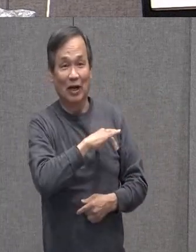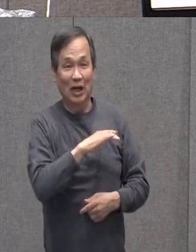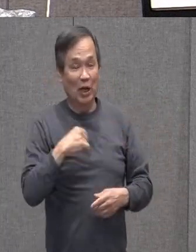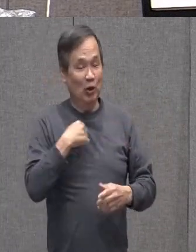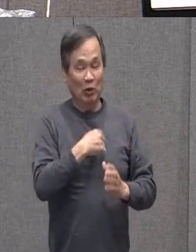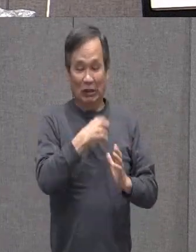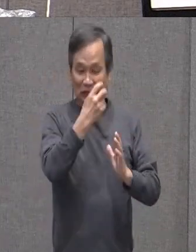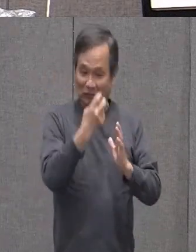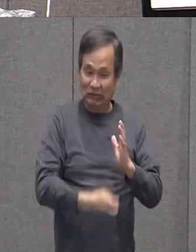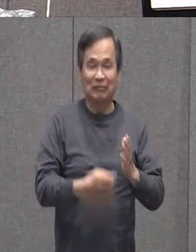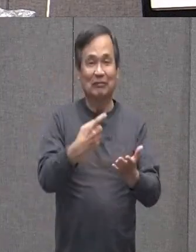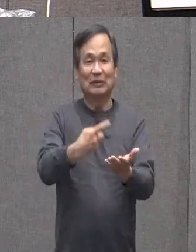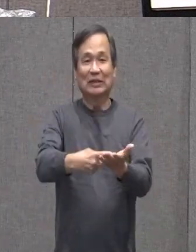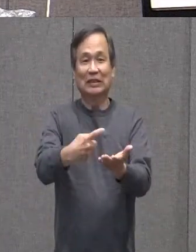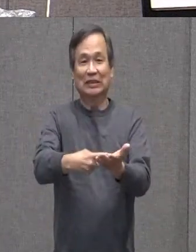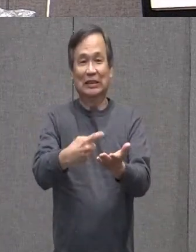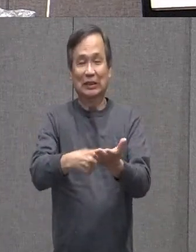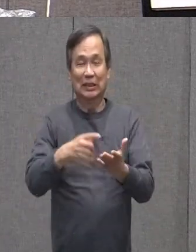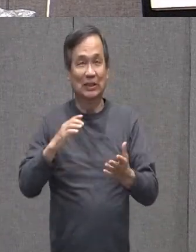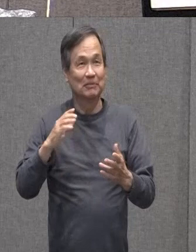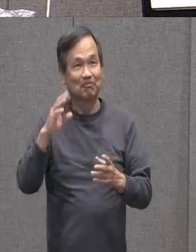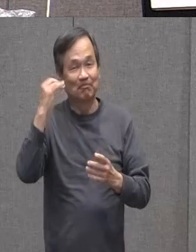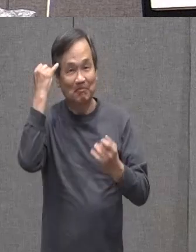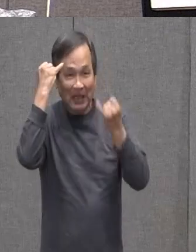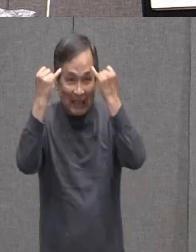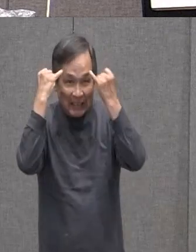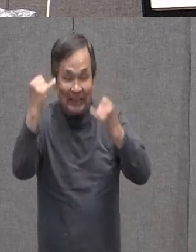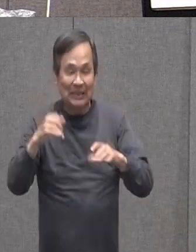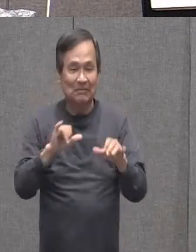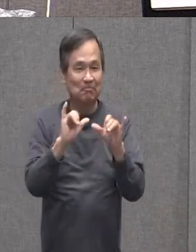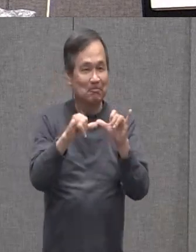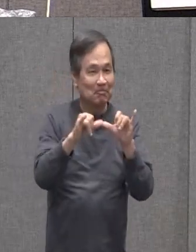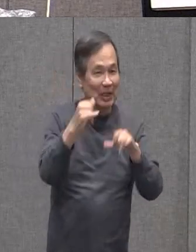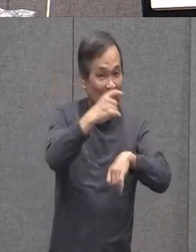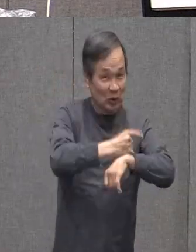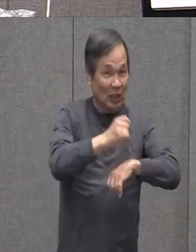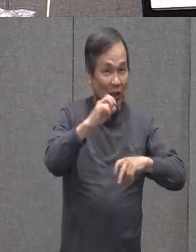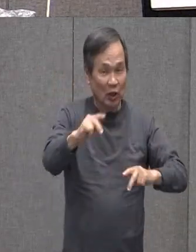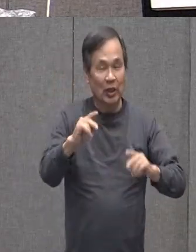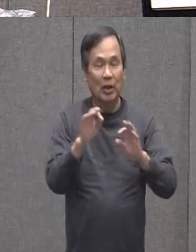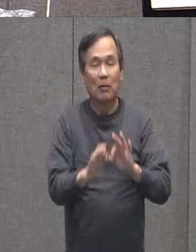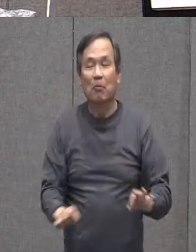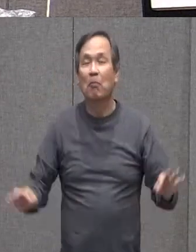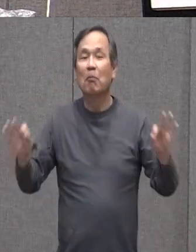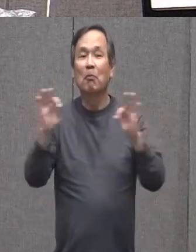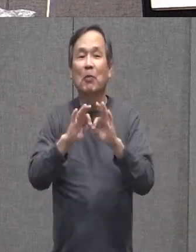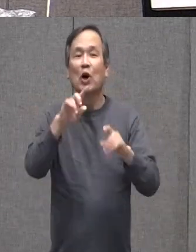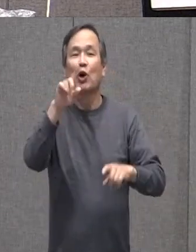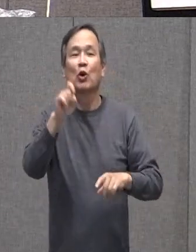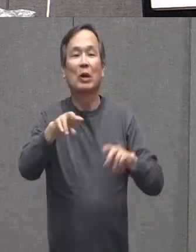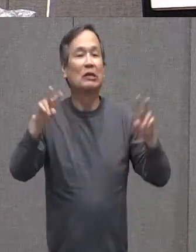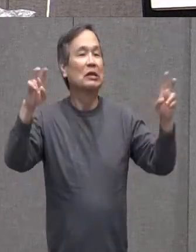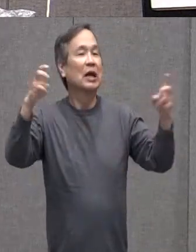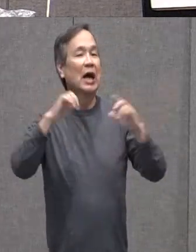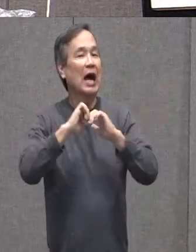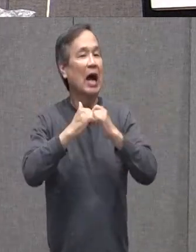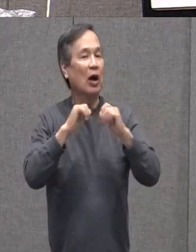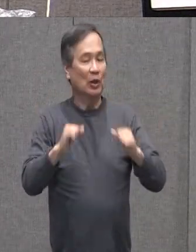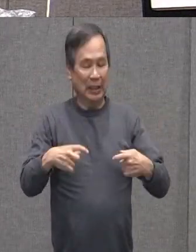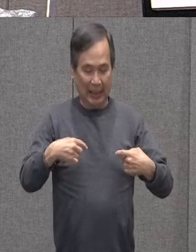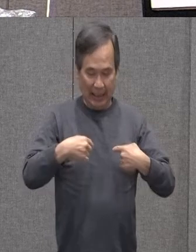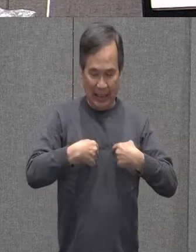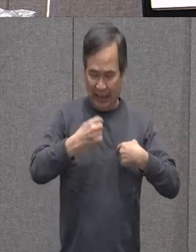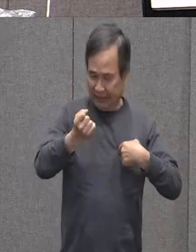deep into our imagination and engineering today. So our essential question, how can I understand